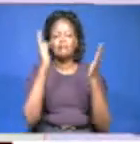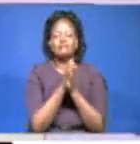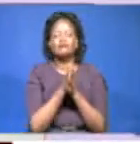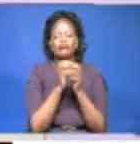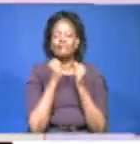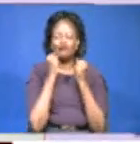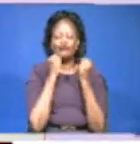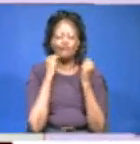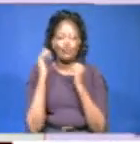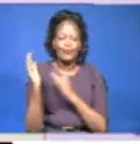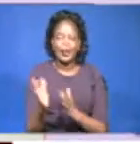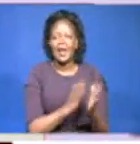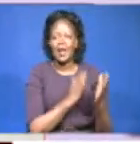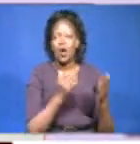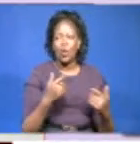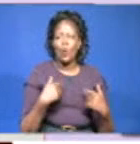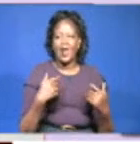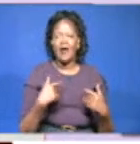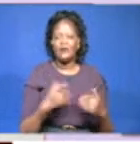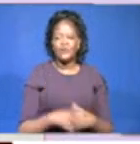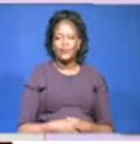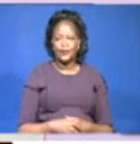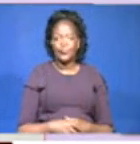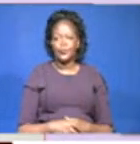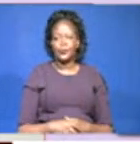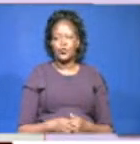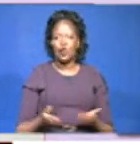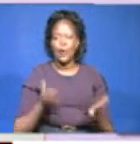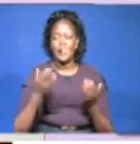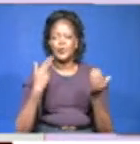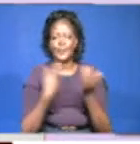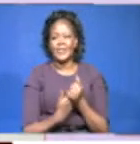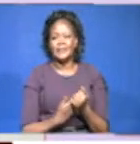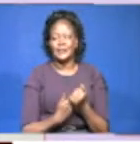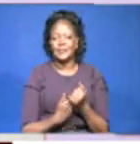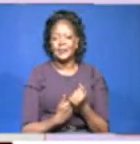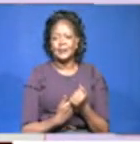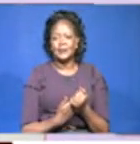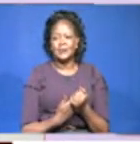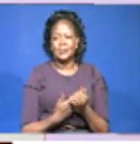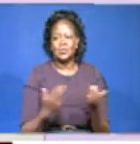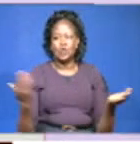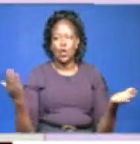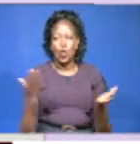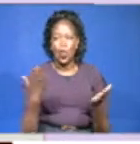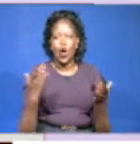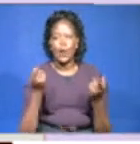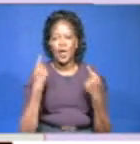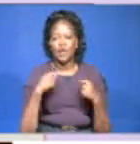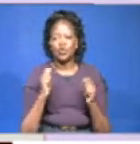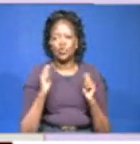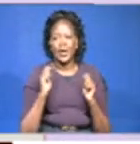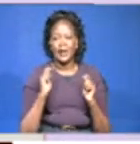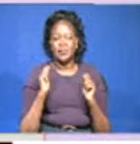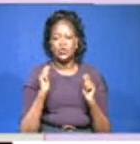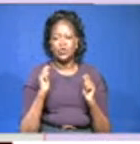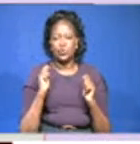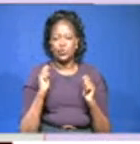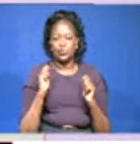Plan. We have what we call commercial partnerships. This is where we try to, as much as possible, when we are working